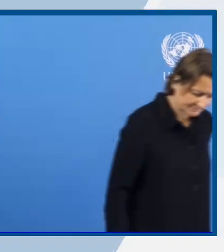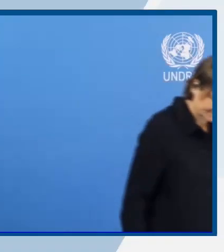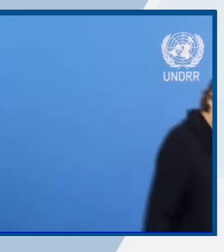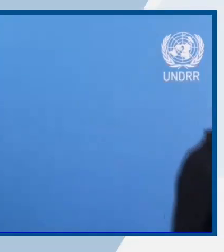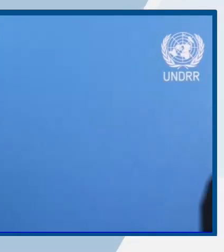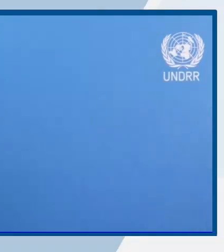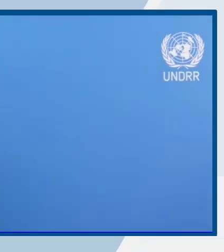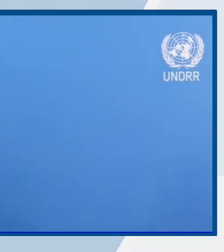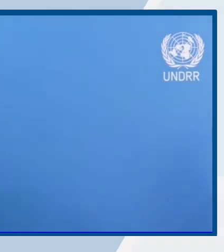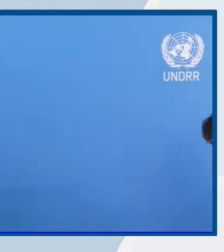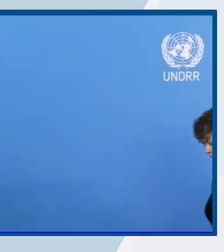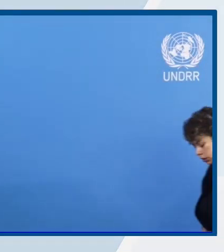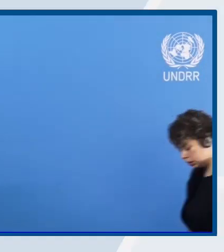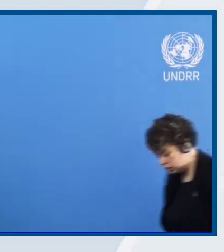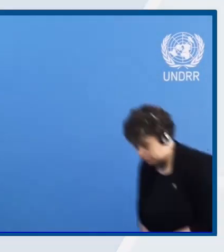All right, so